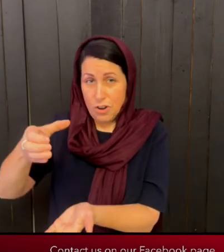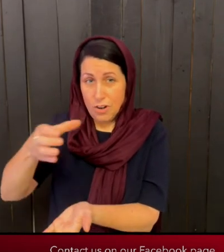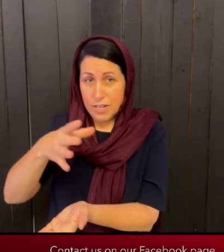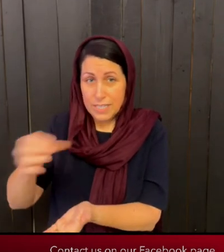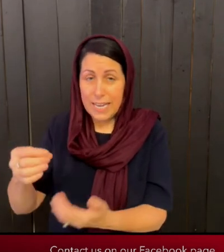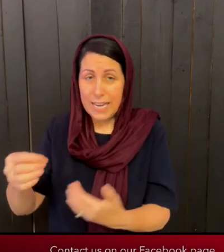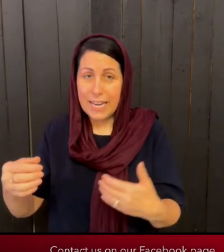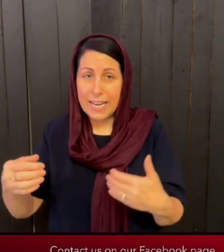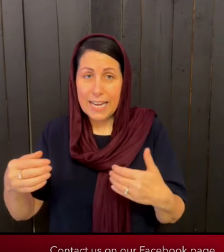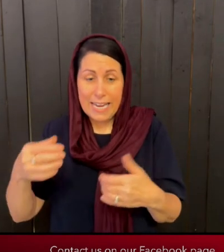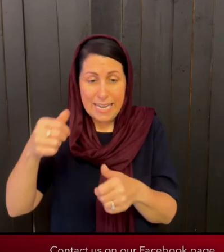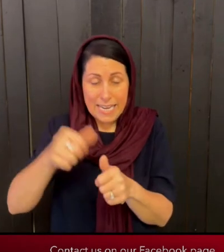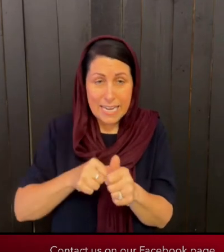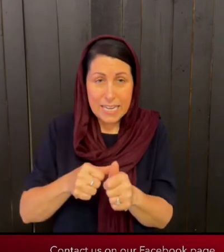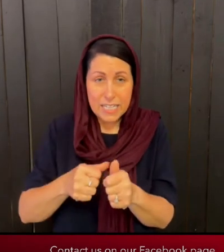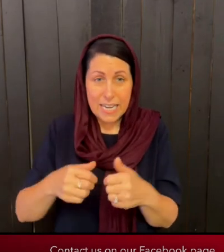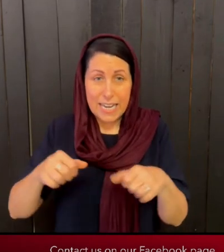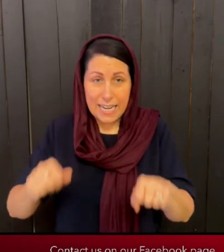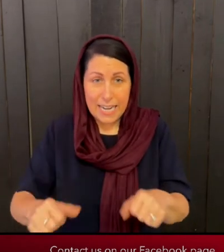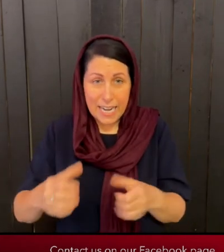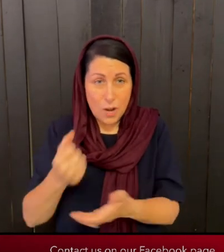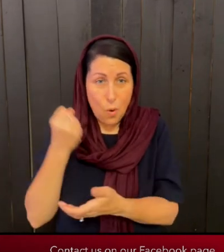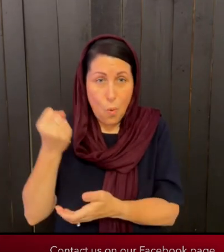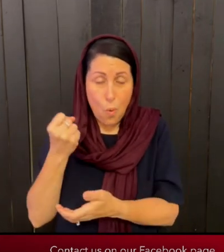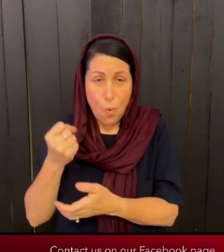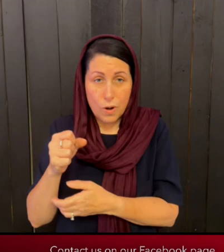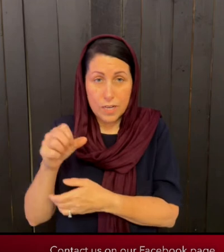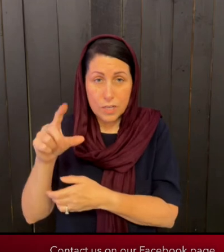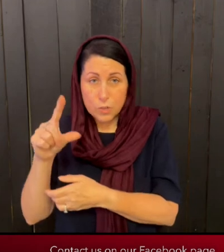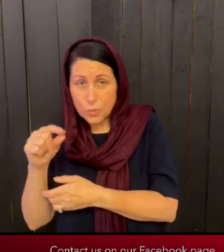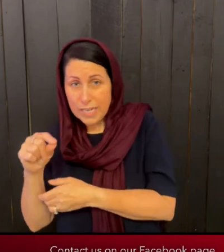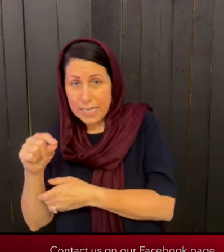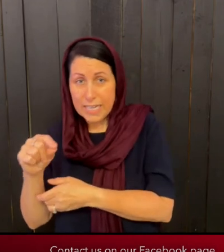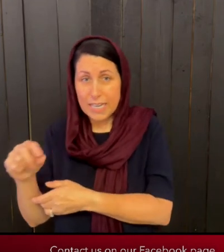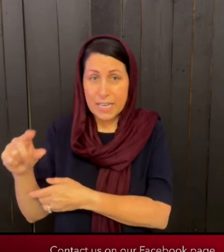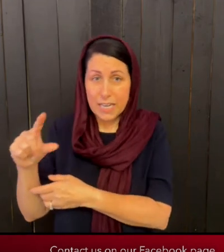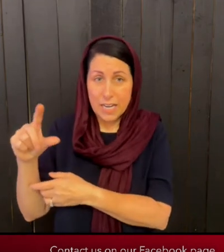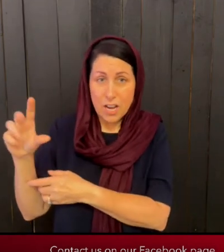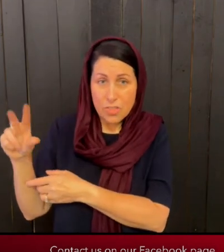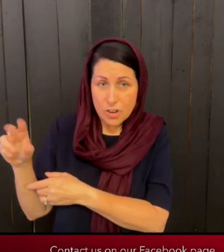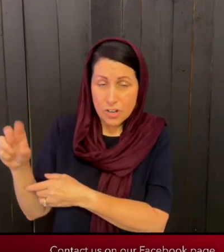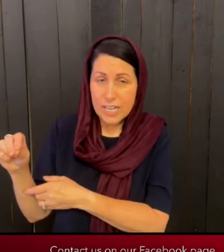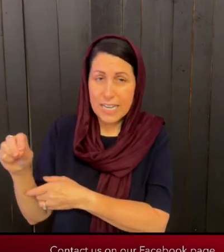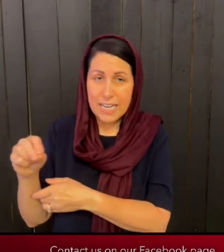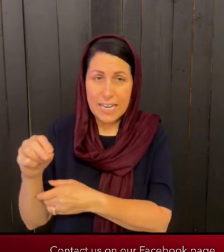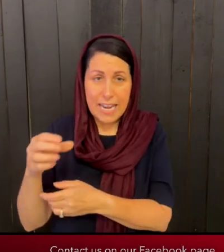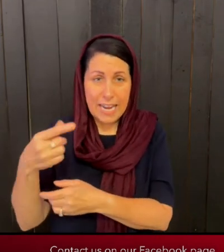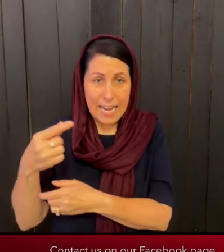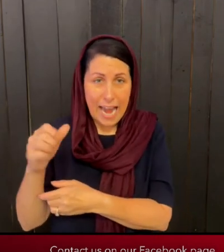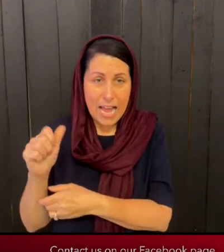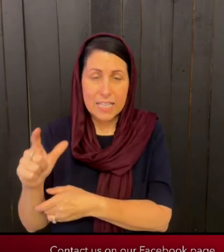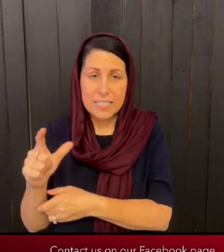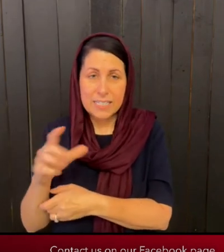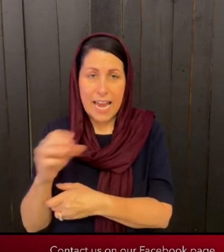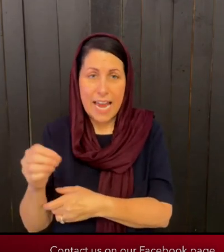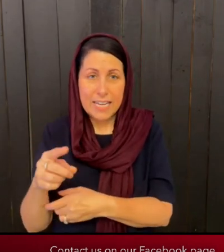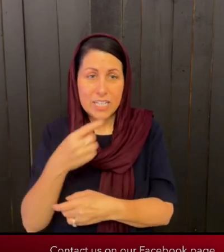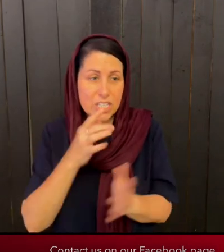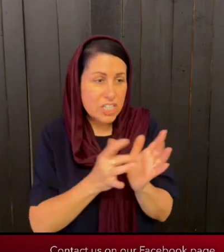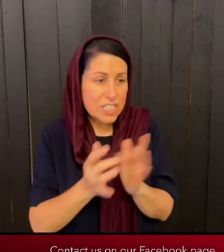30 gallons each. Jesus said to them, "Fill the water pots with water." So they filled them up to the